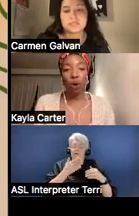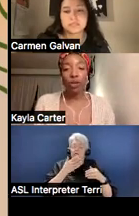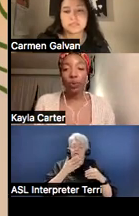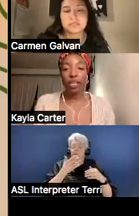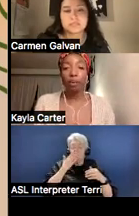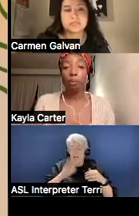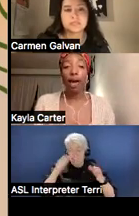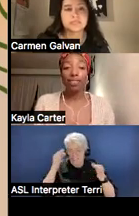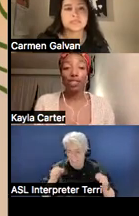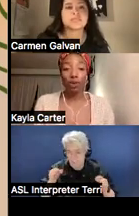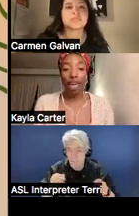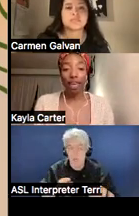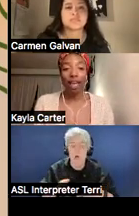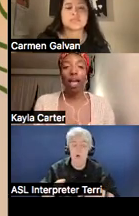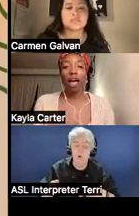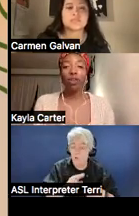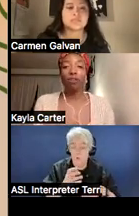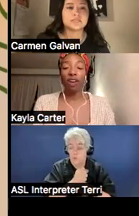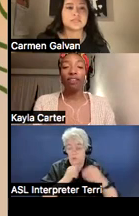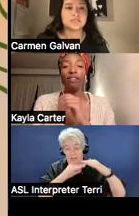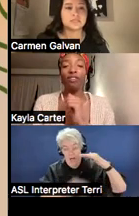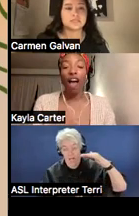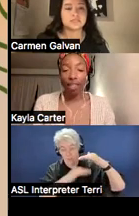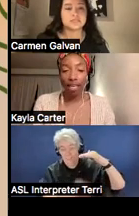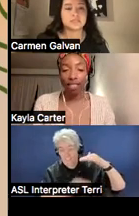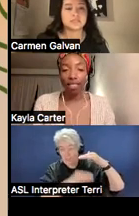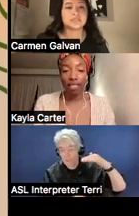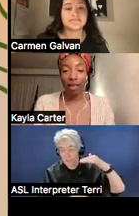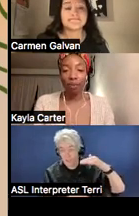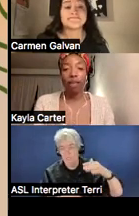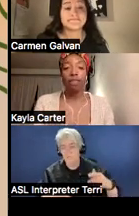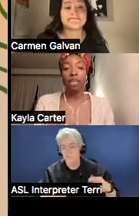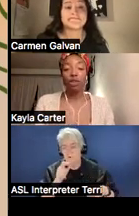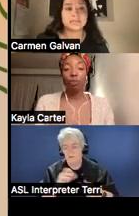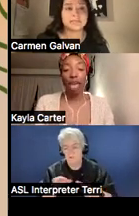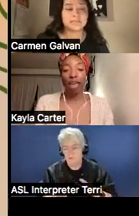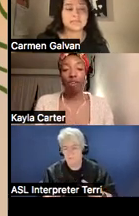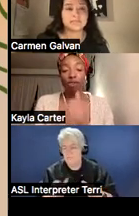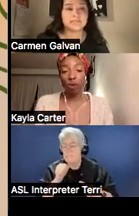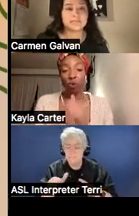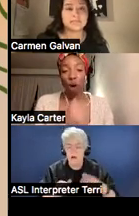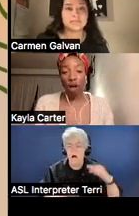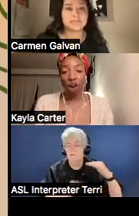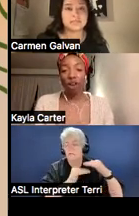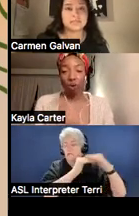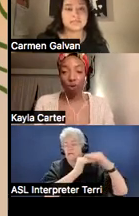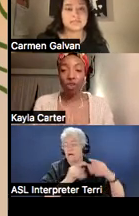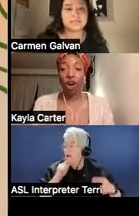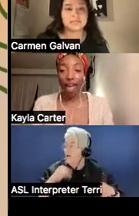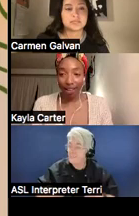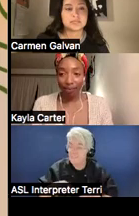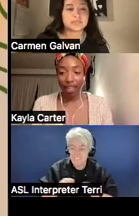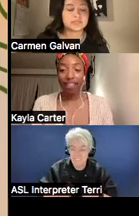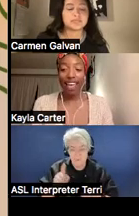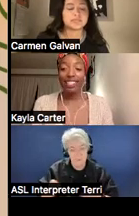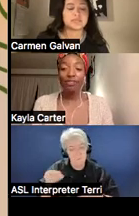you are doing the best that you can under a very violent system that makes you pay for food, water, and a roof over your